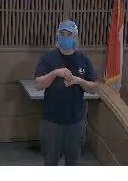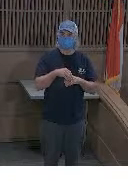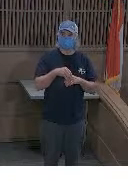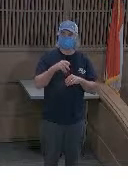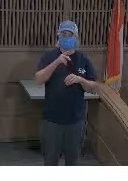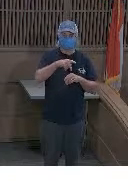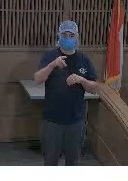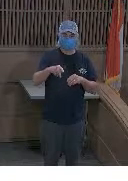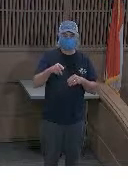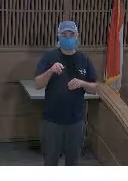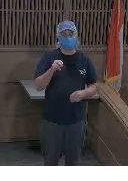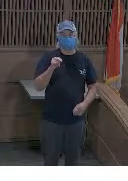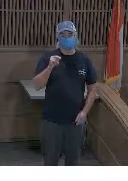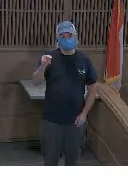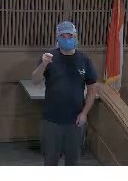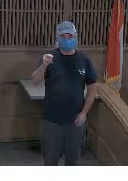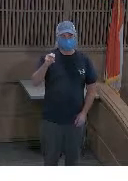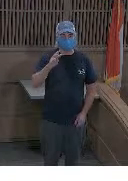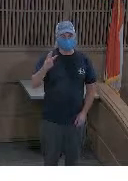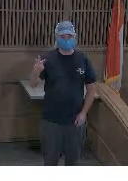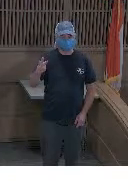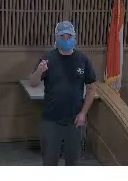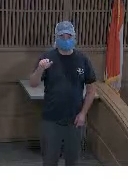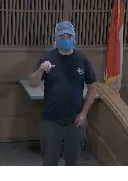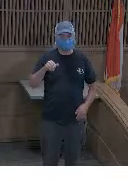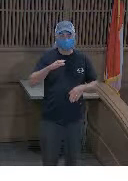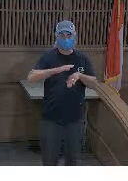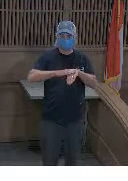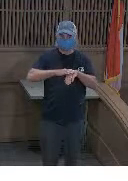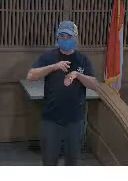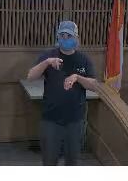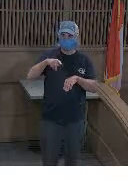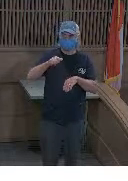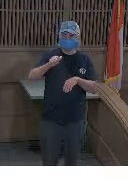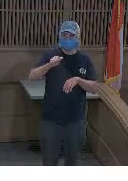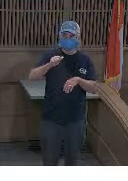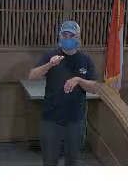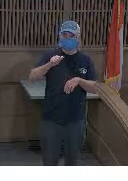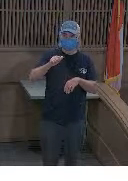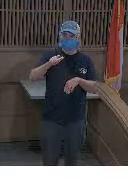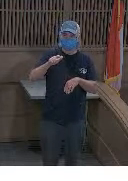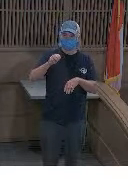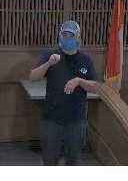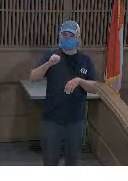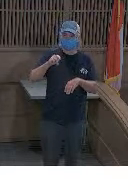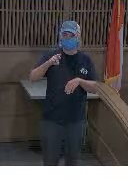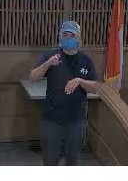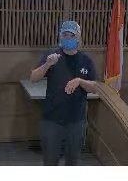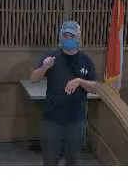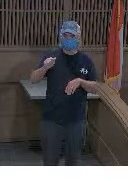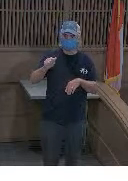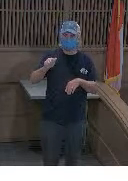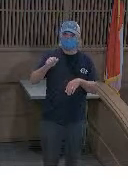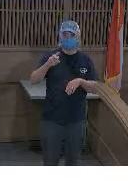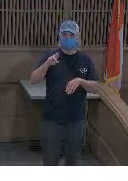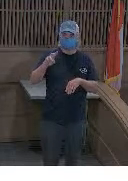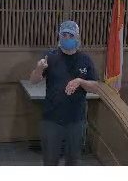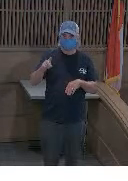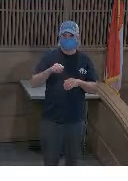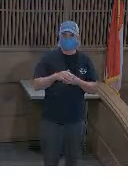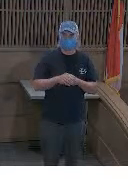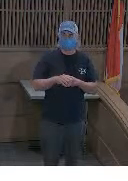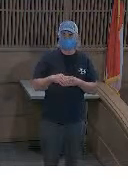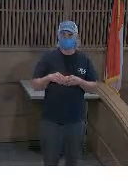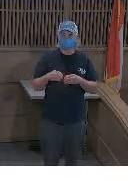The Department of Public Health has partnered with an organization known as LTS. They are providing the staff and the